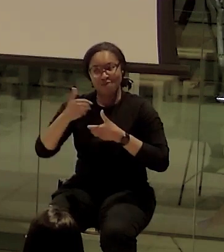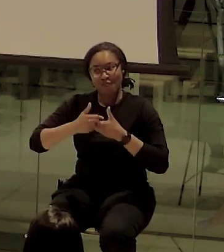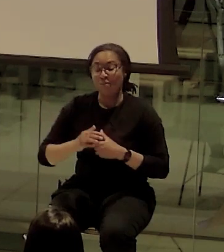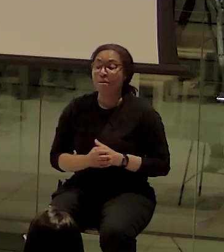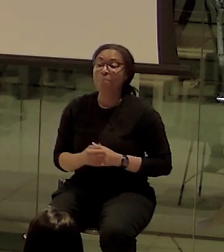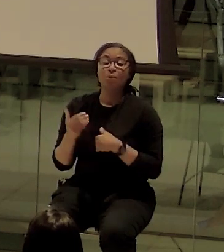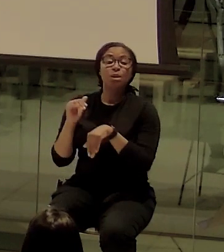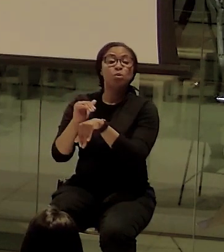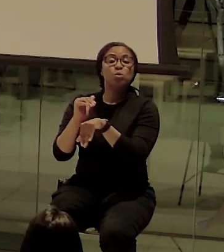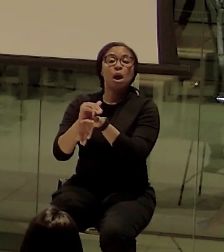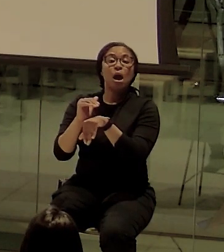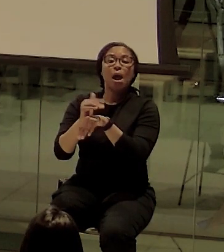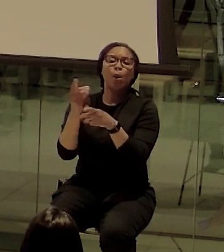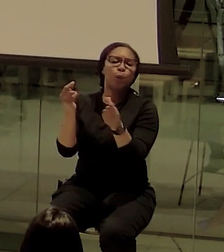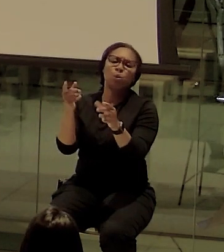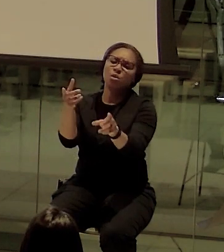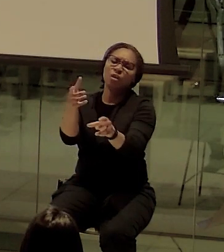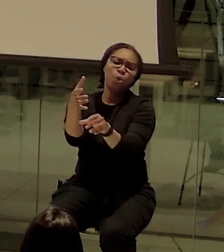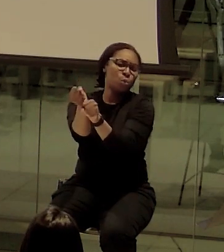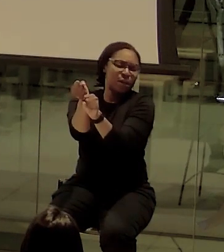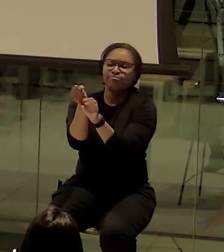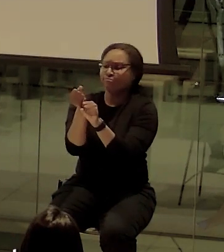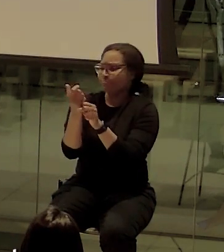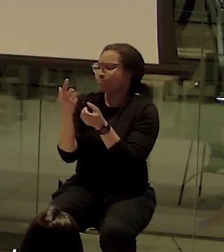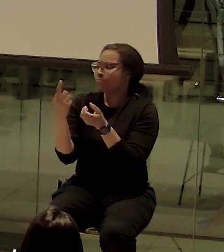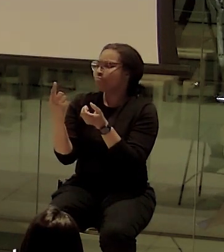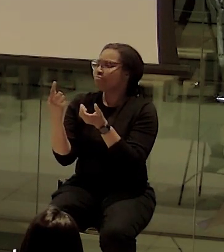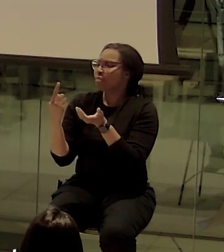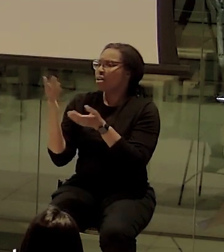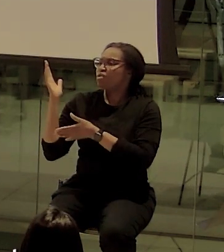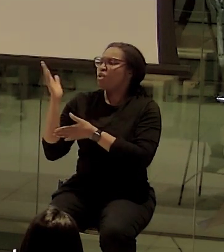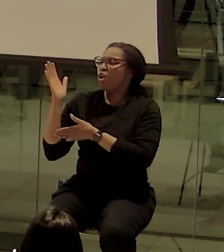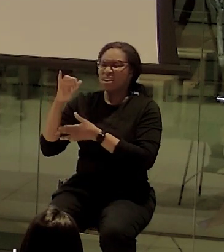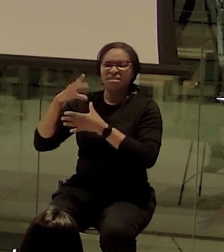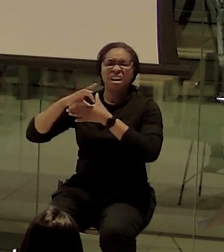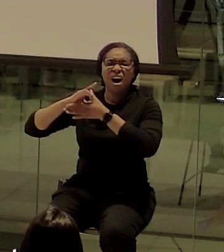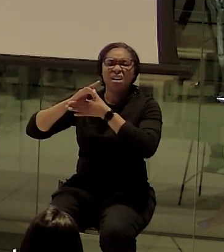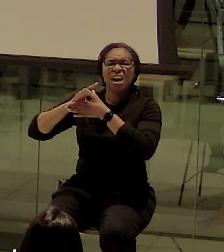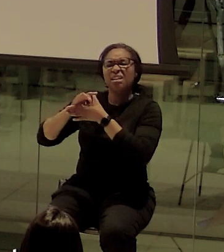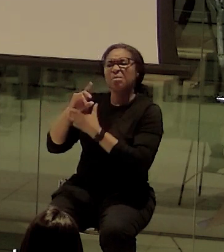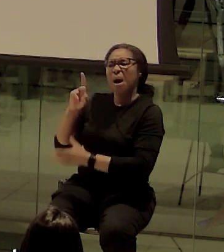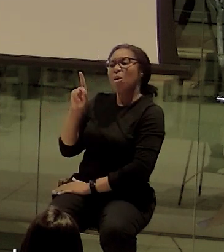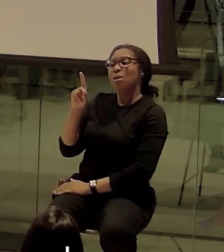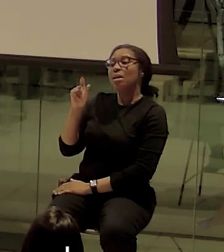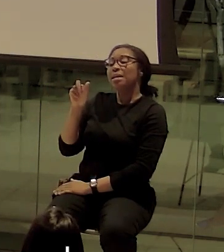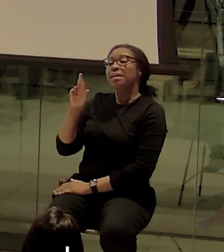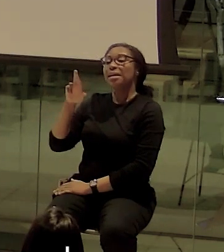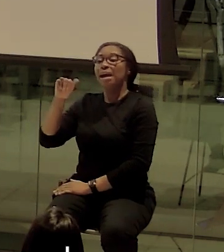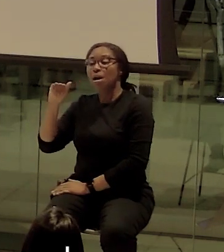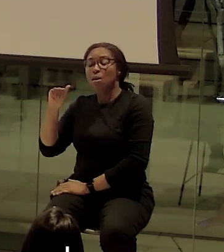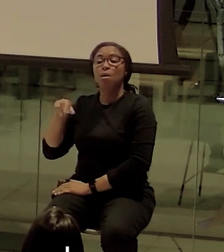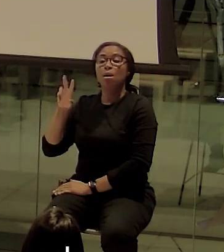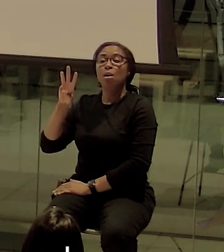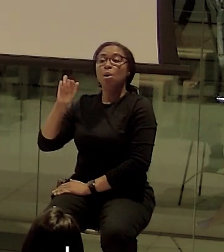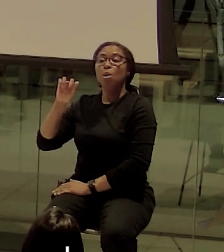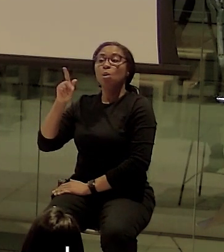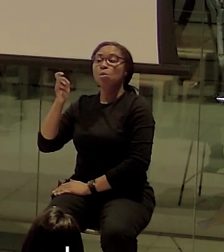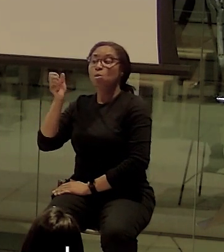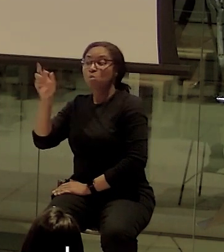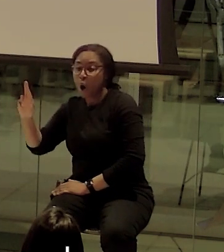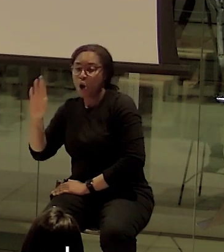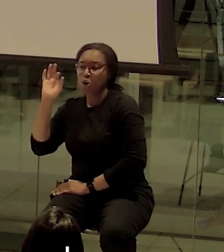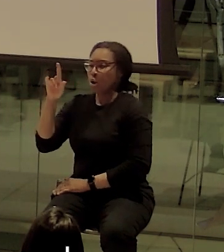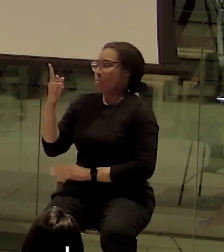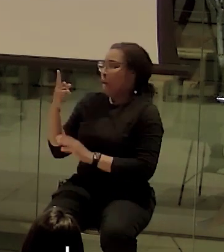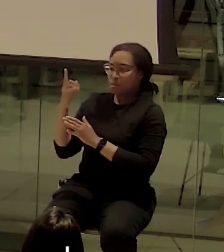Tonight, I'm going to do a very quick talk, just giving you some context about Carol Walker, talking a little bit about the exhibition, thinking through some of